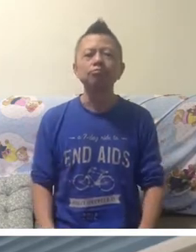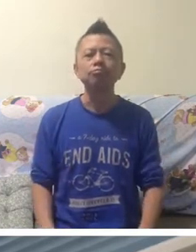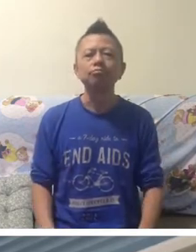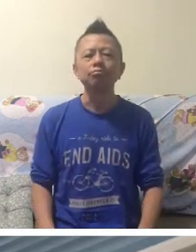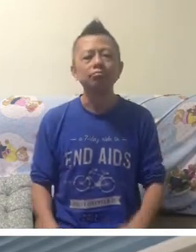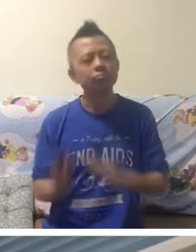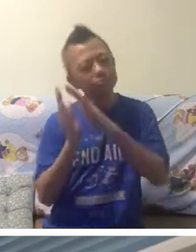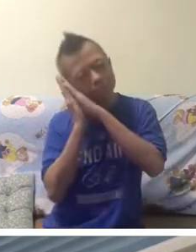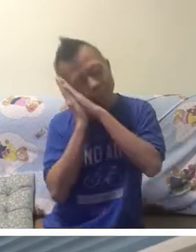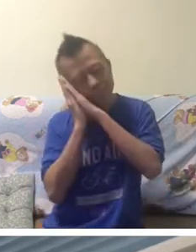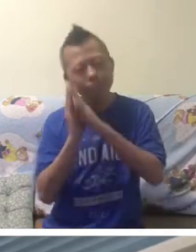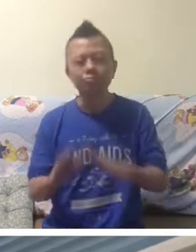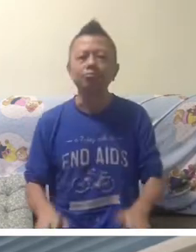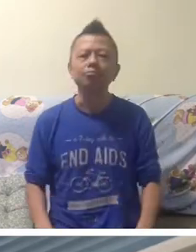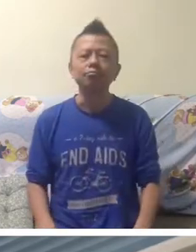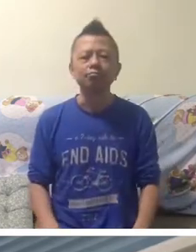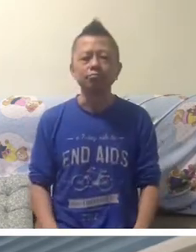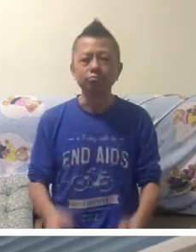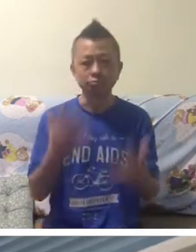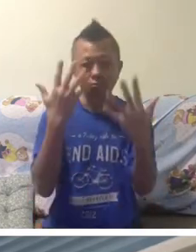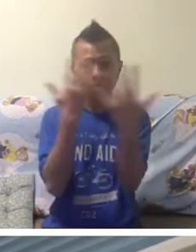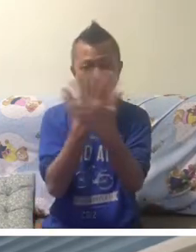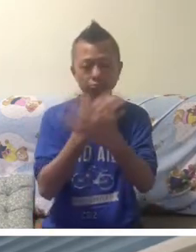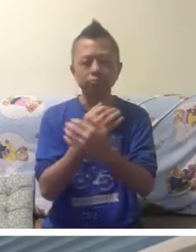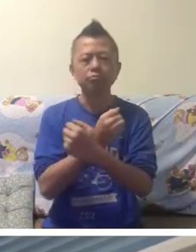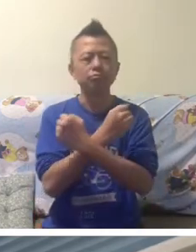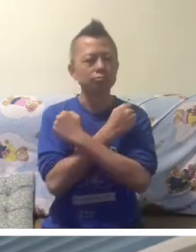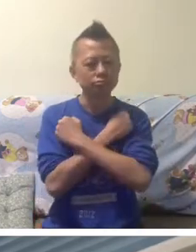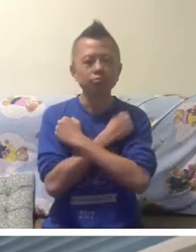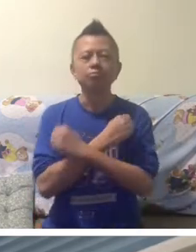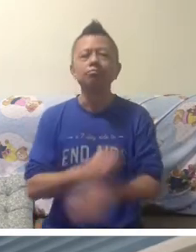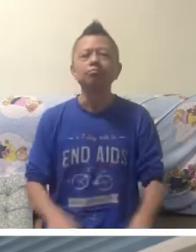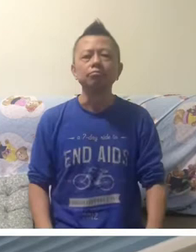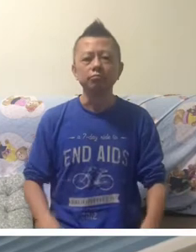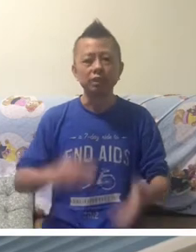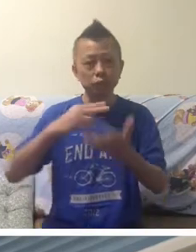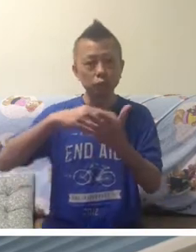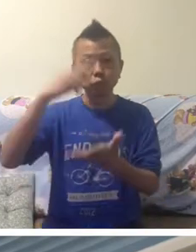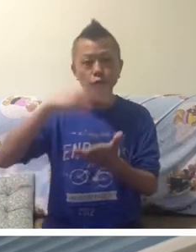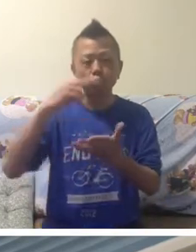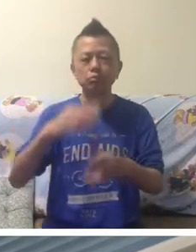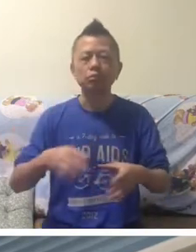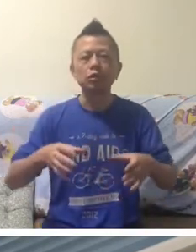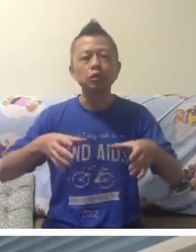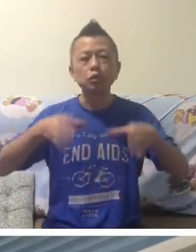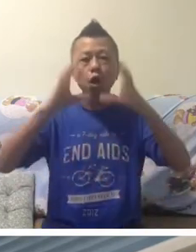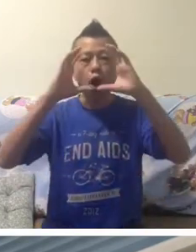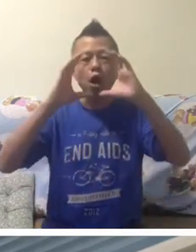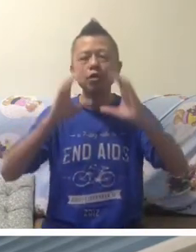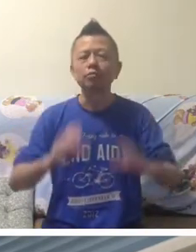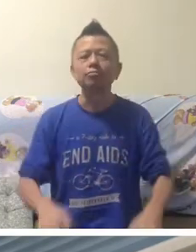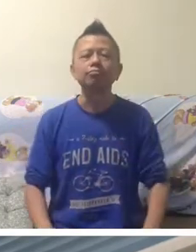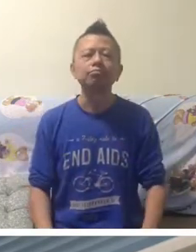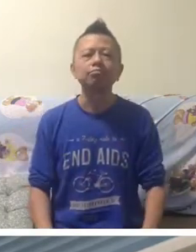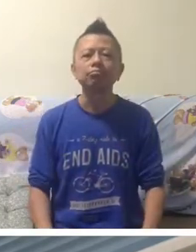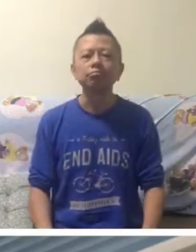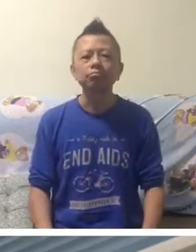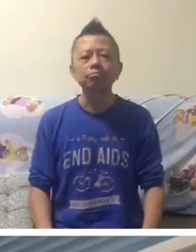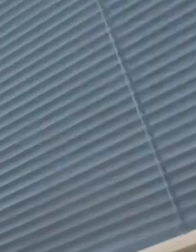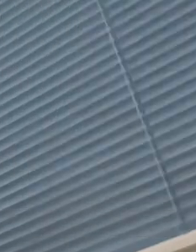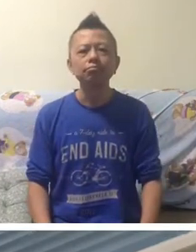resting, watching television, you know, eating noodles, soup. And that's what